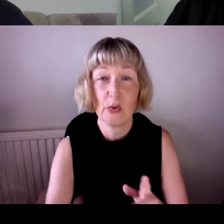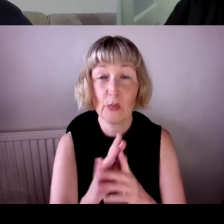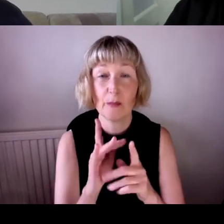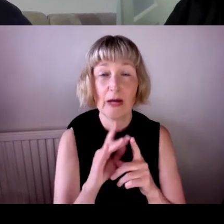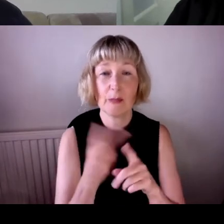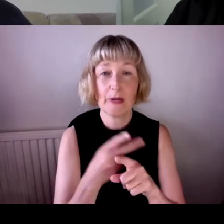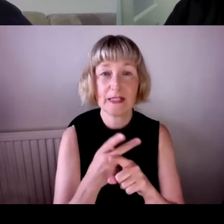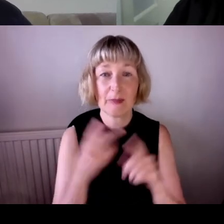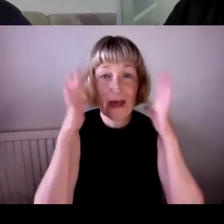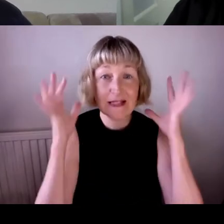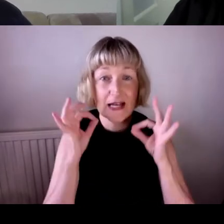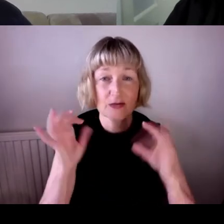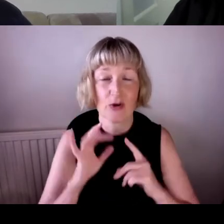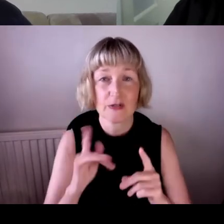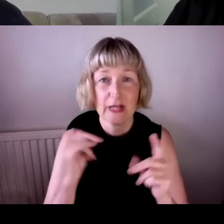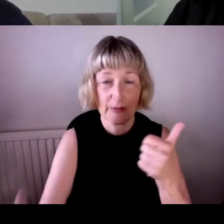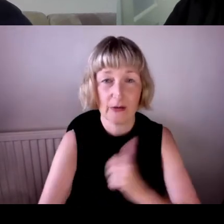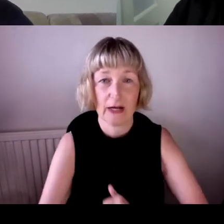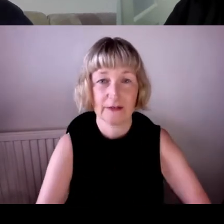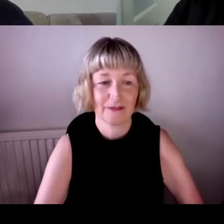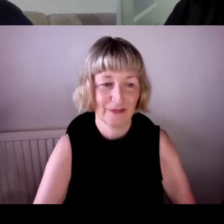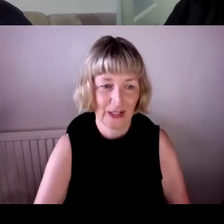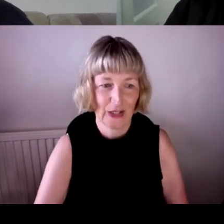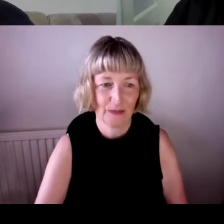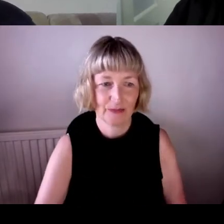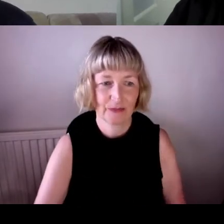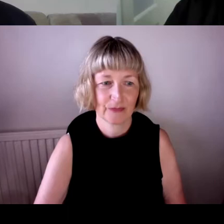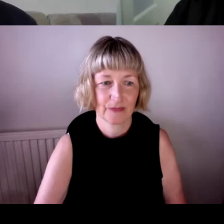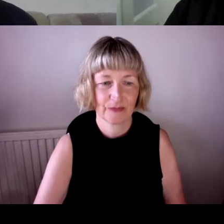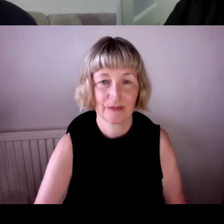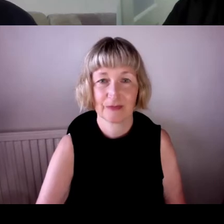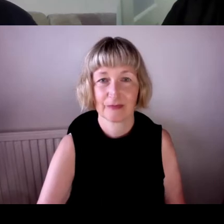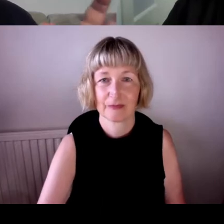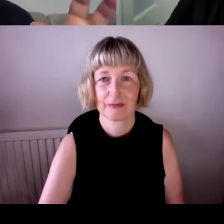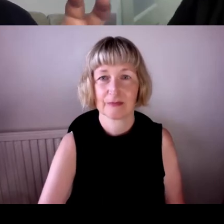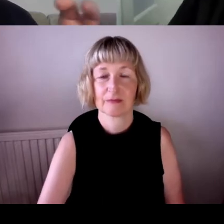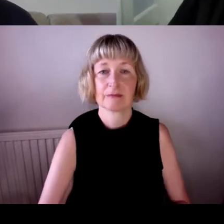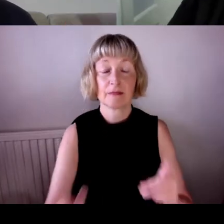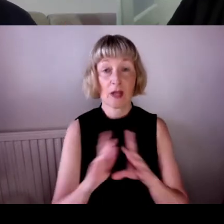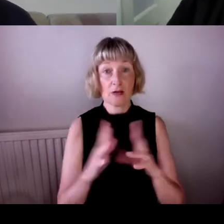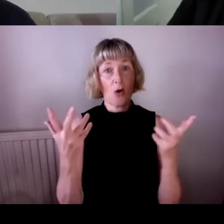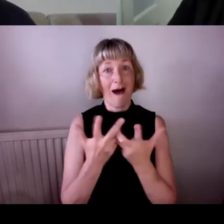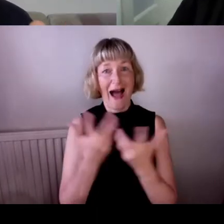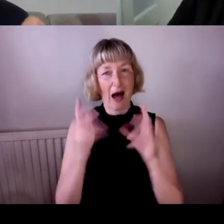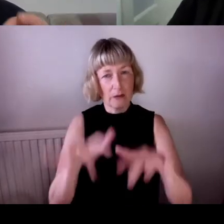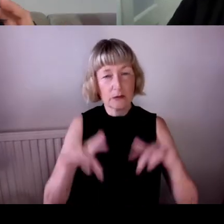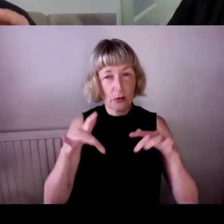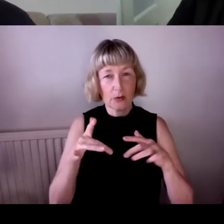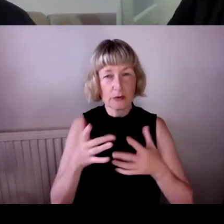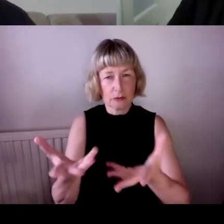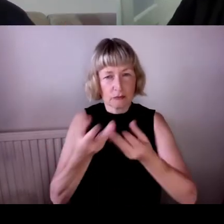If you wouldn't mind repeating about the headsets, Roz, that would be yes. Great. Yes, thank you. The headsets are